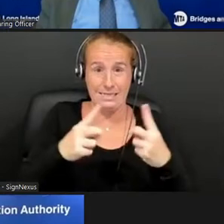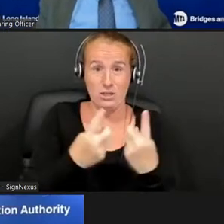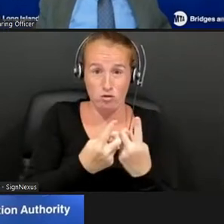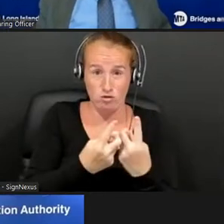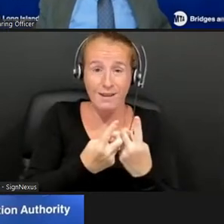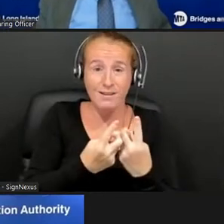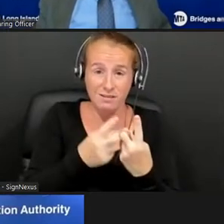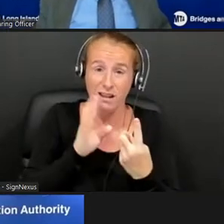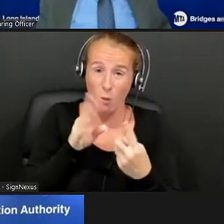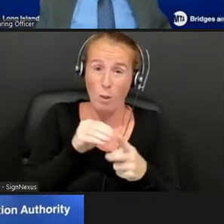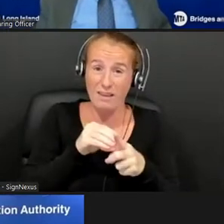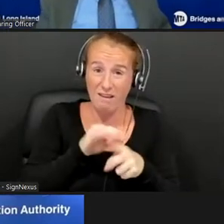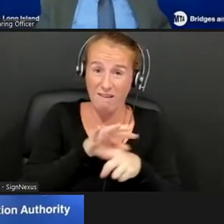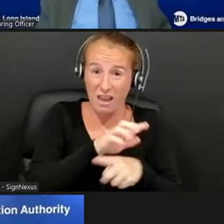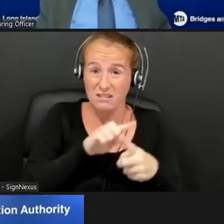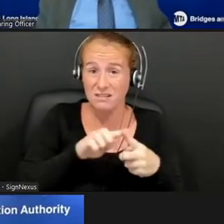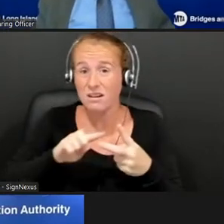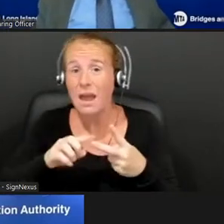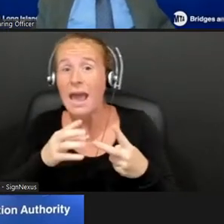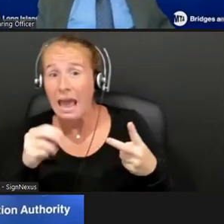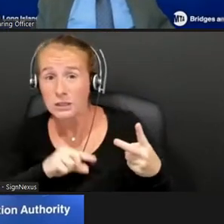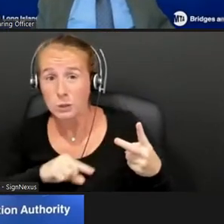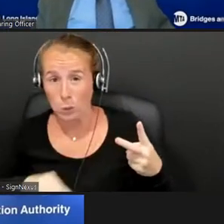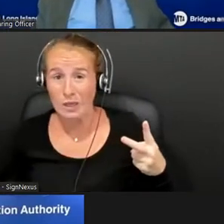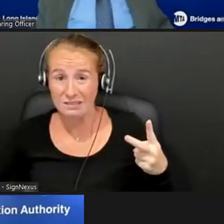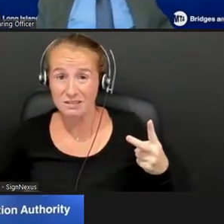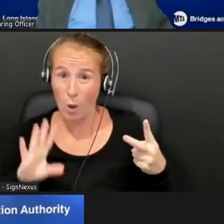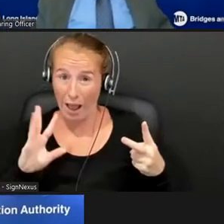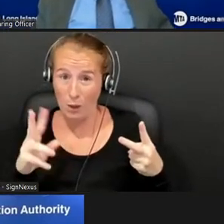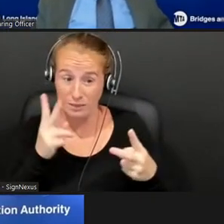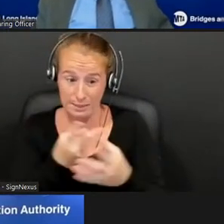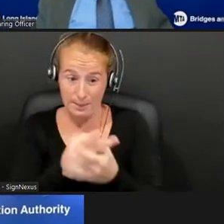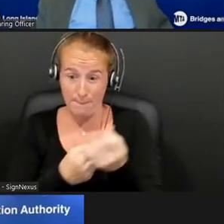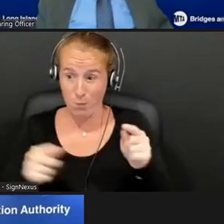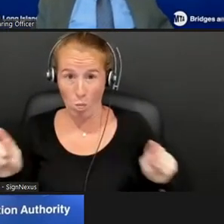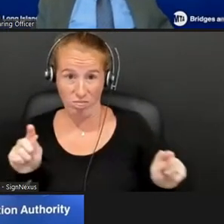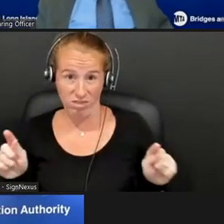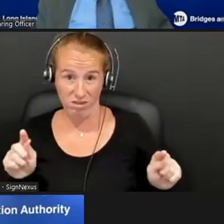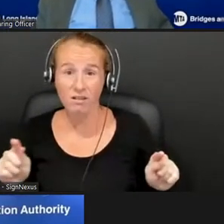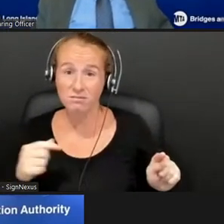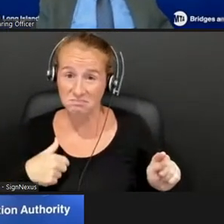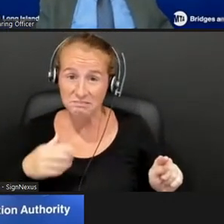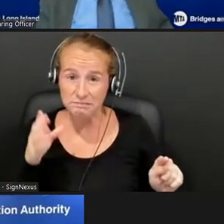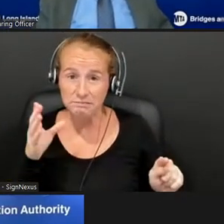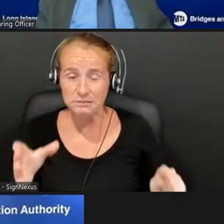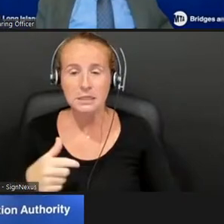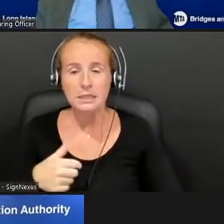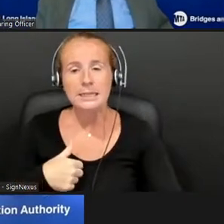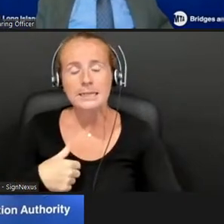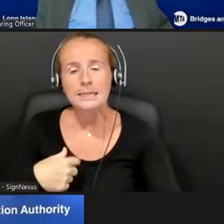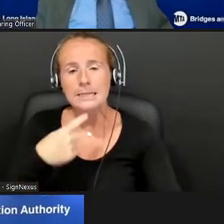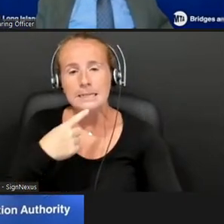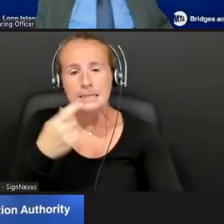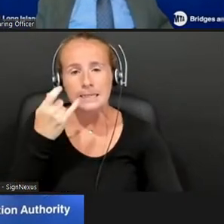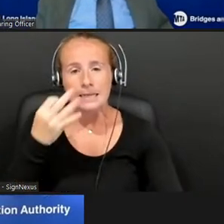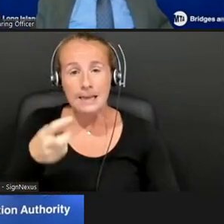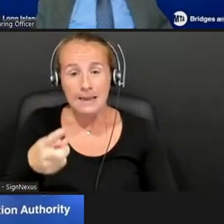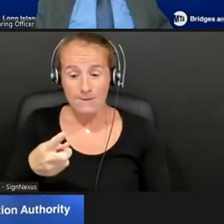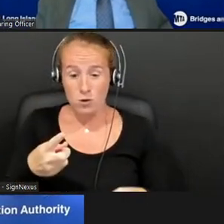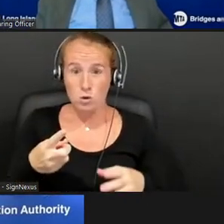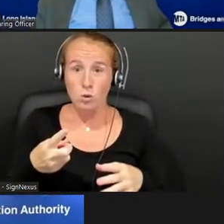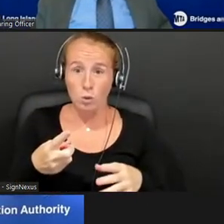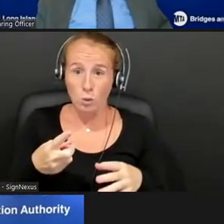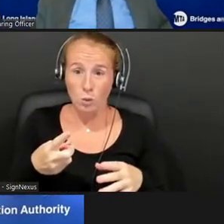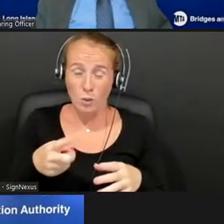affected and also in Queens so I see both sides of this uh I would say that if you're insistent going forward